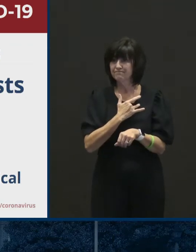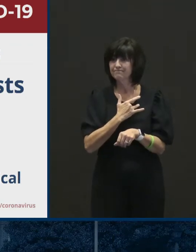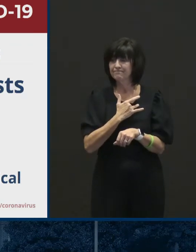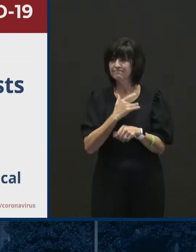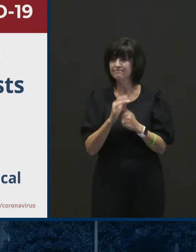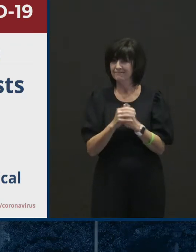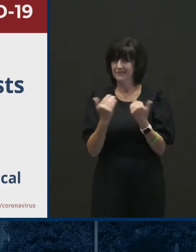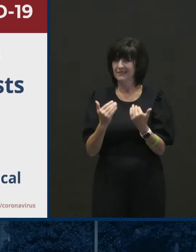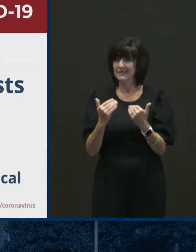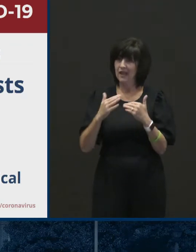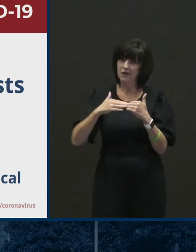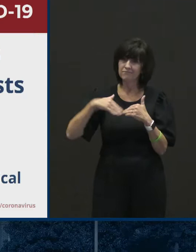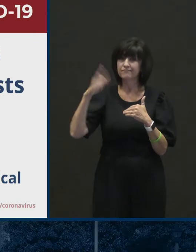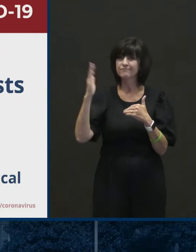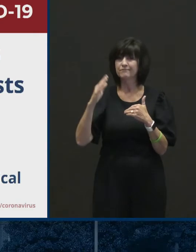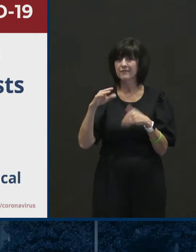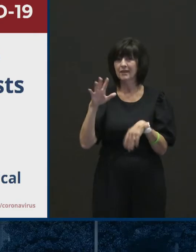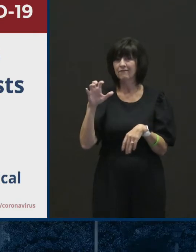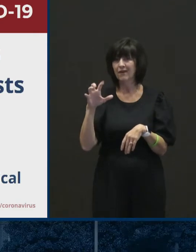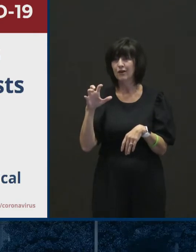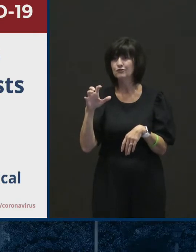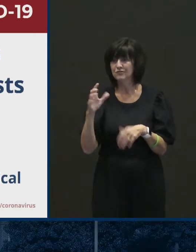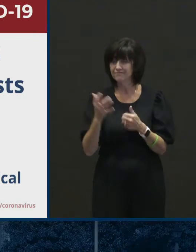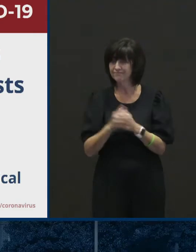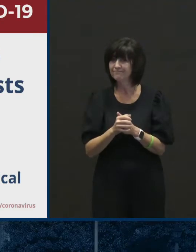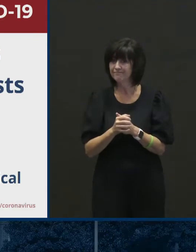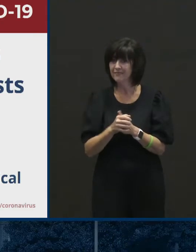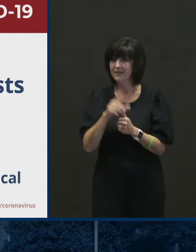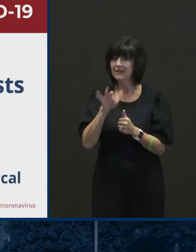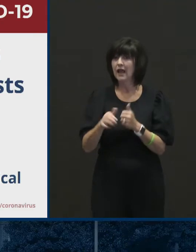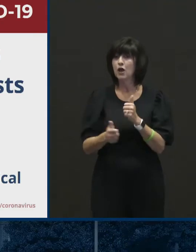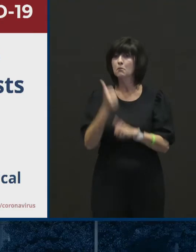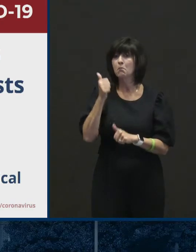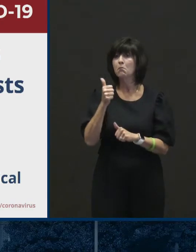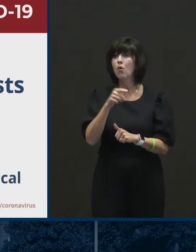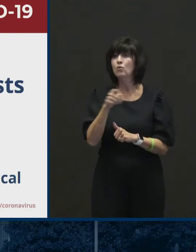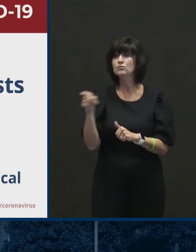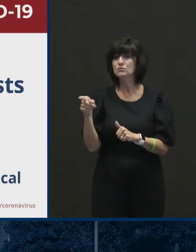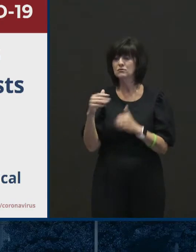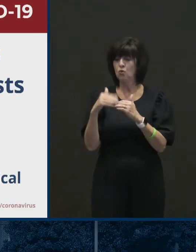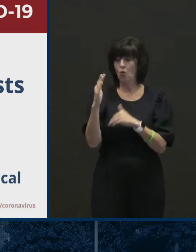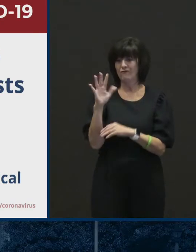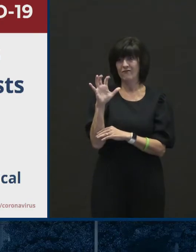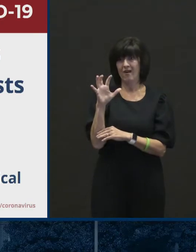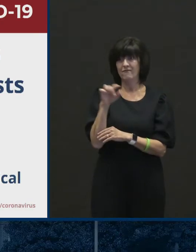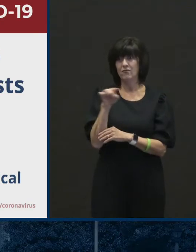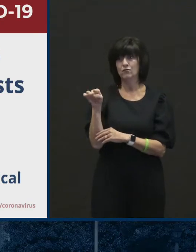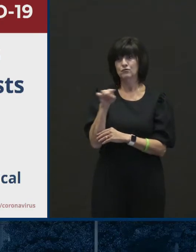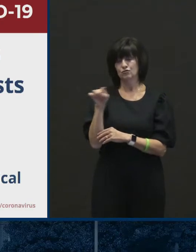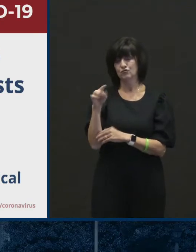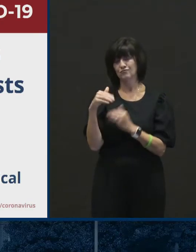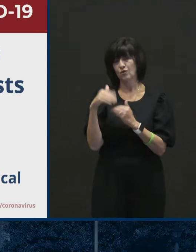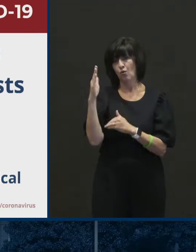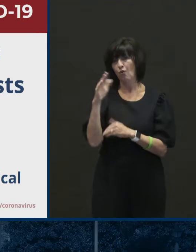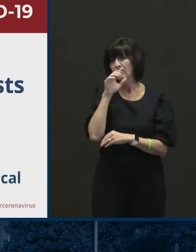the vulnerable 65 and older population, many of which with pre-existing health